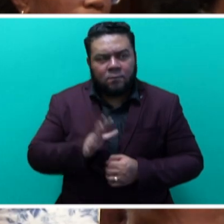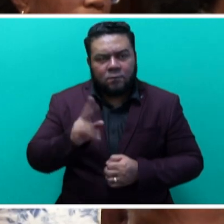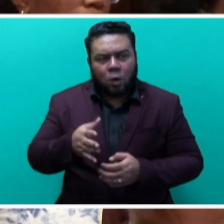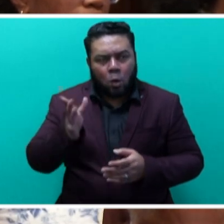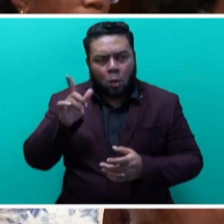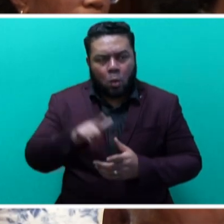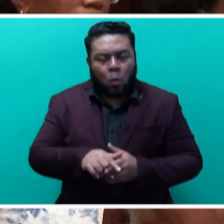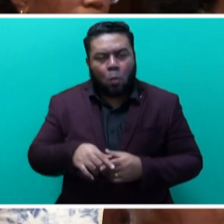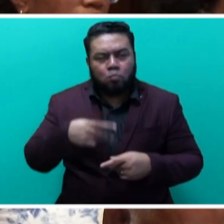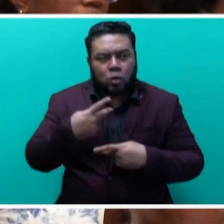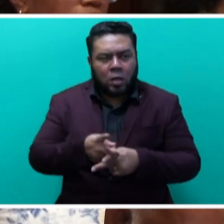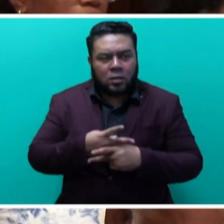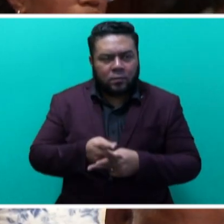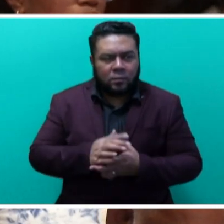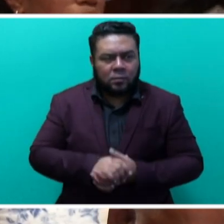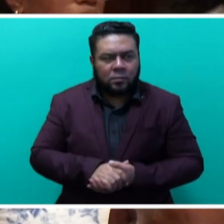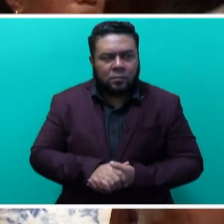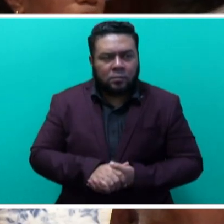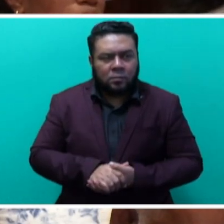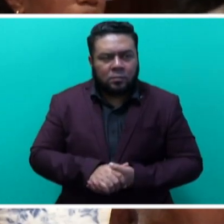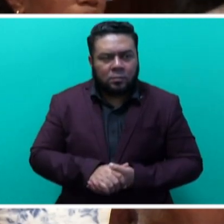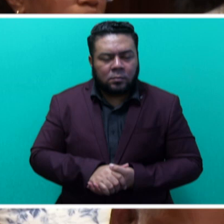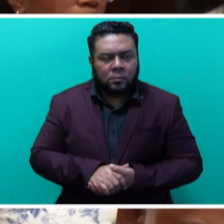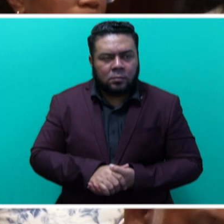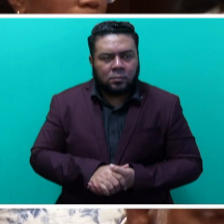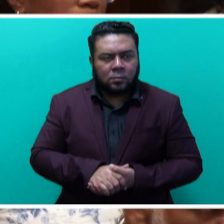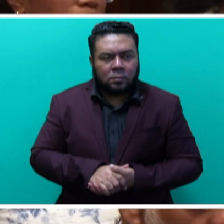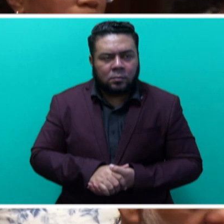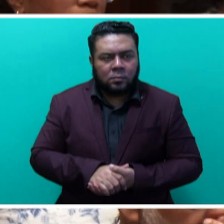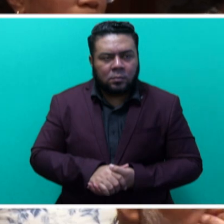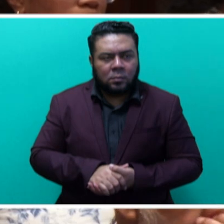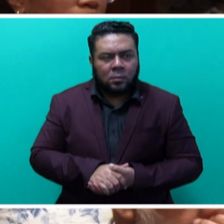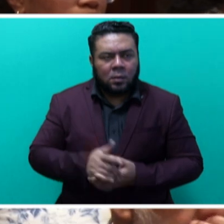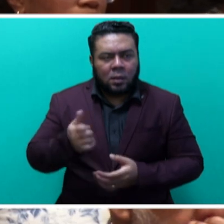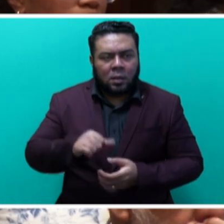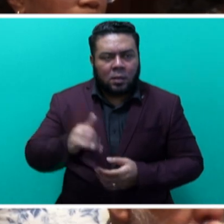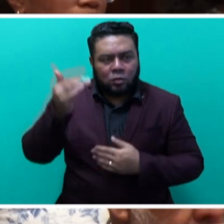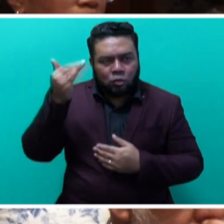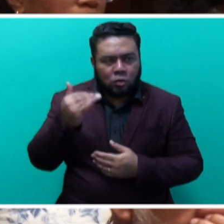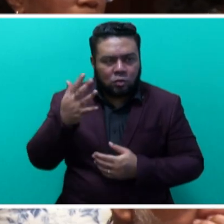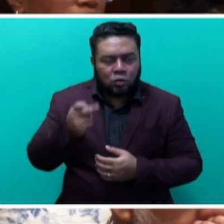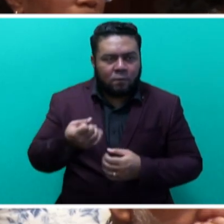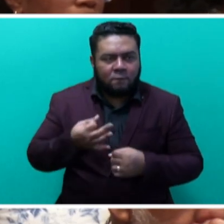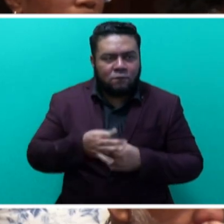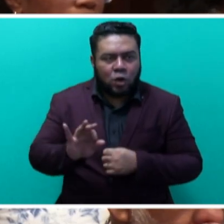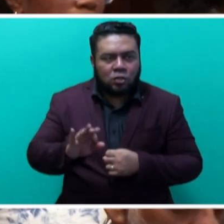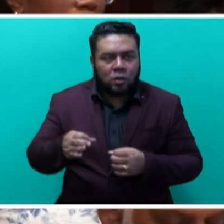low productivity, and a shortage of fresh milk